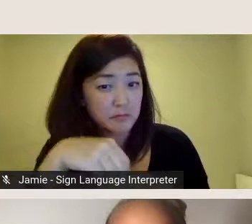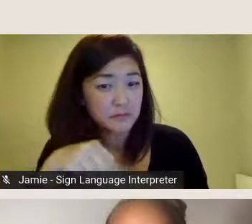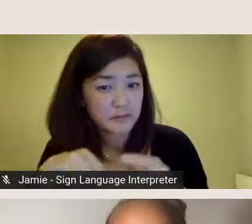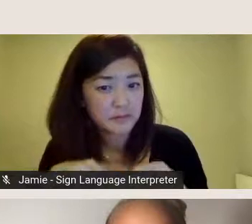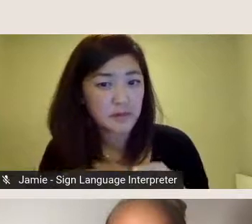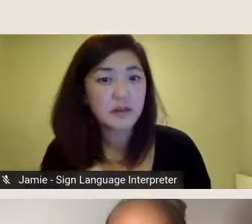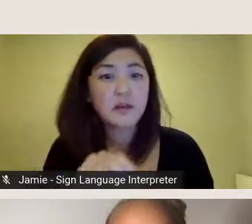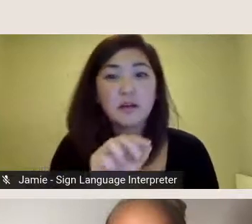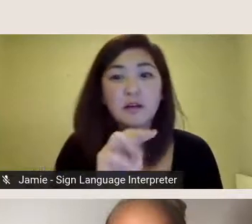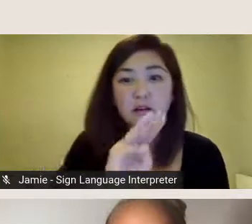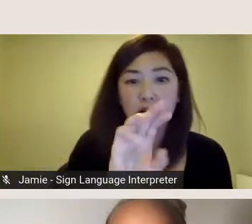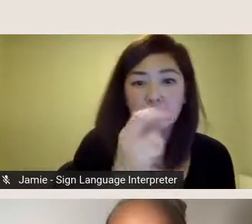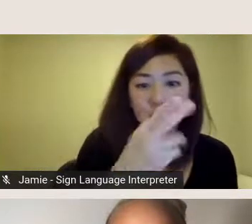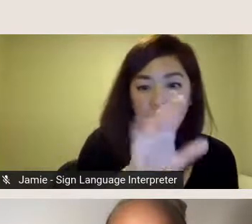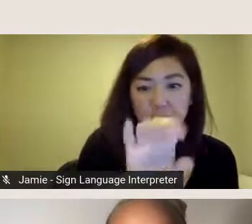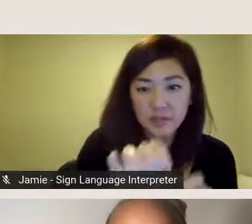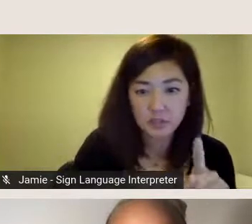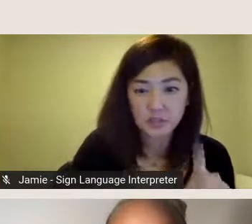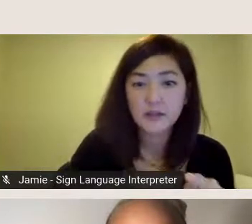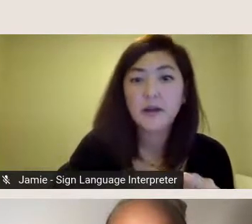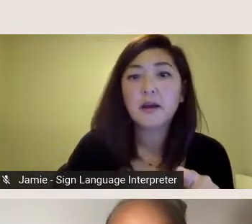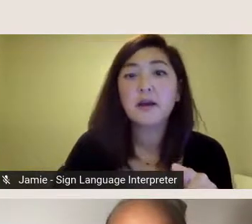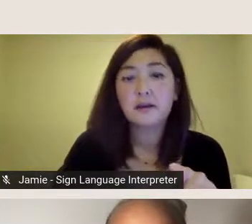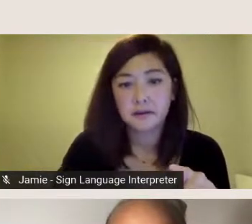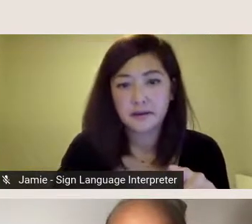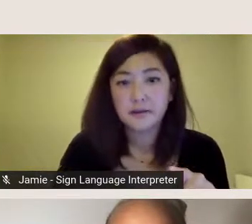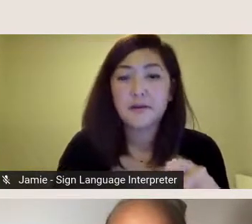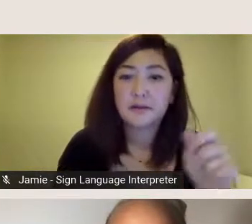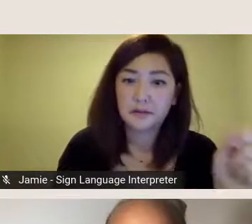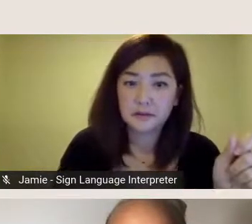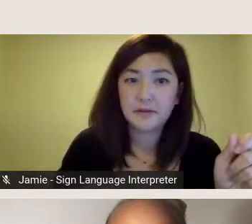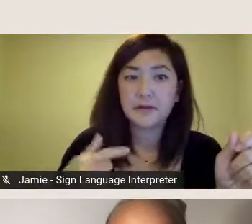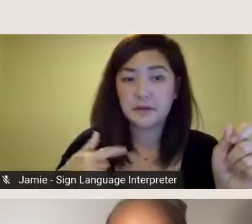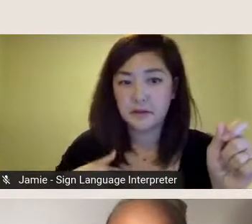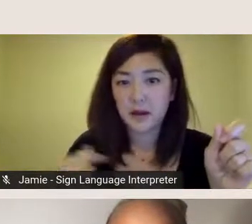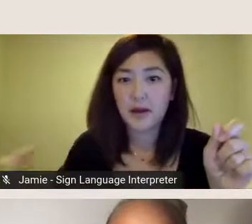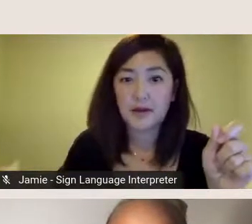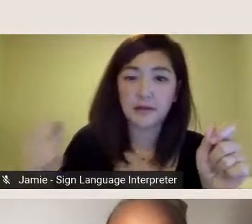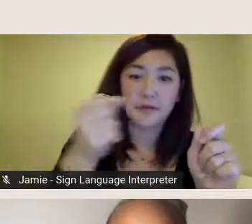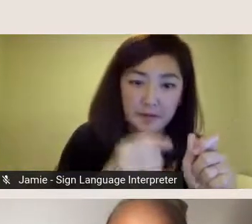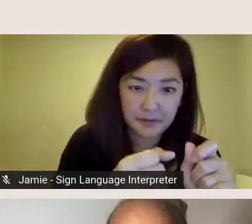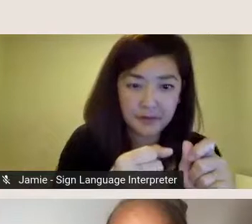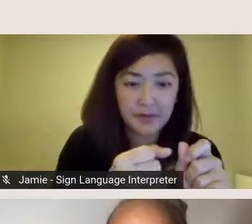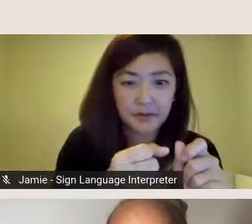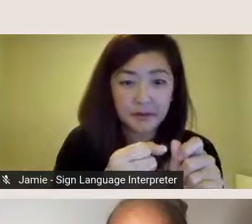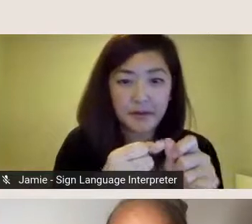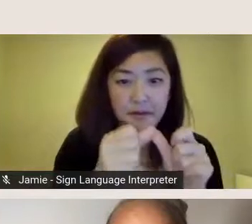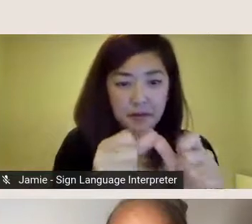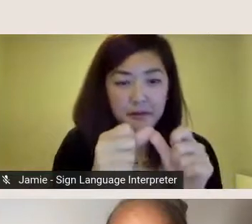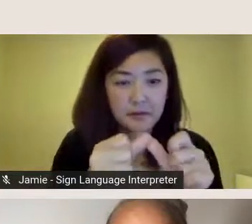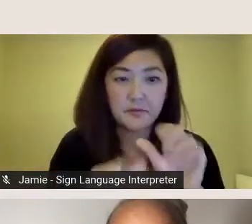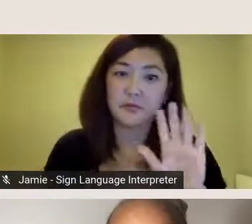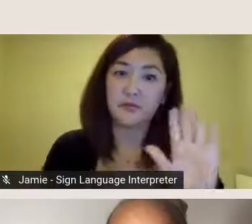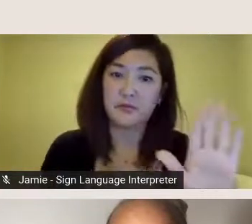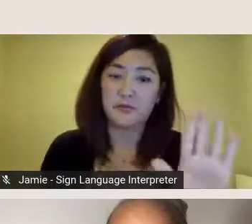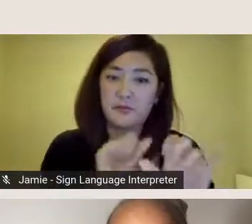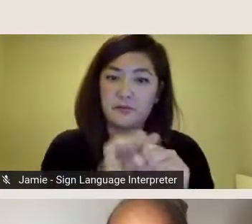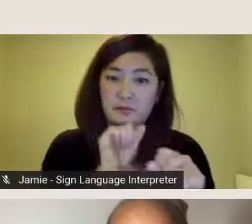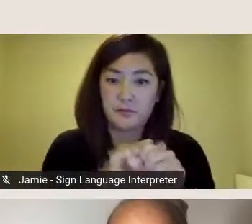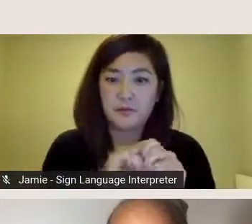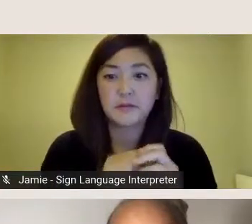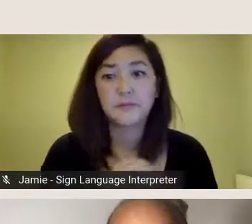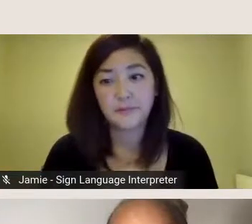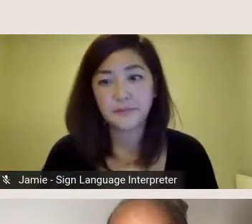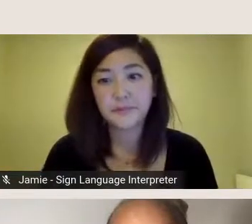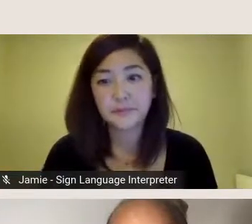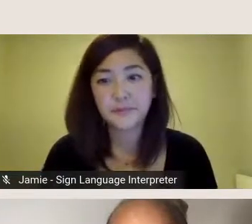had brought the doc to a great point, and so I was fortunate to be able to carry it from where it was to where it ended up.